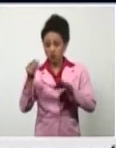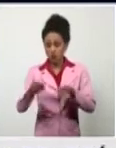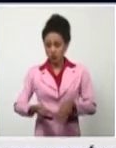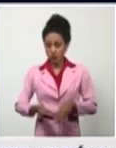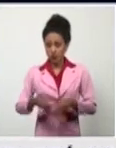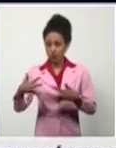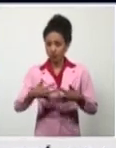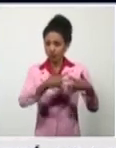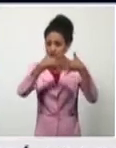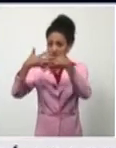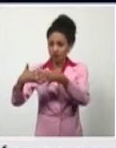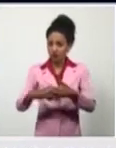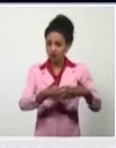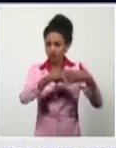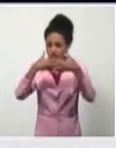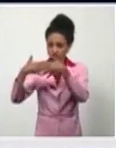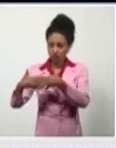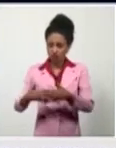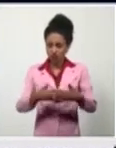with